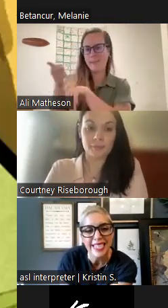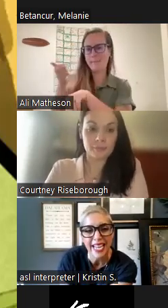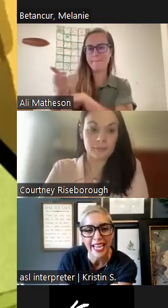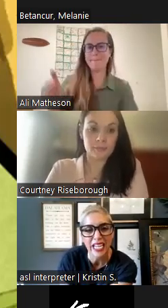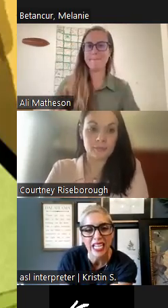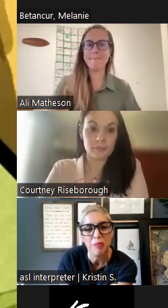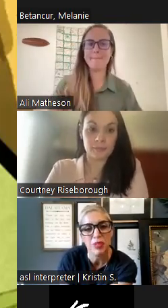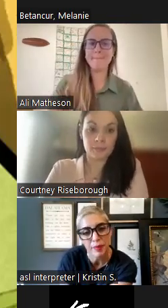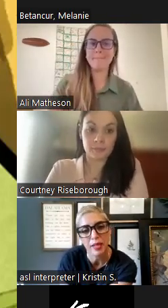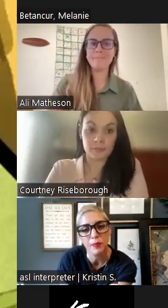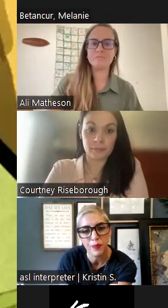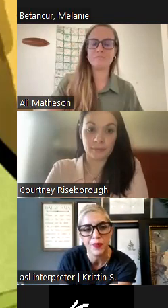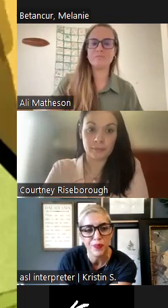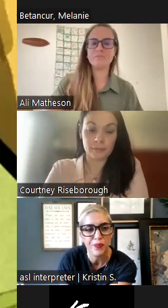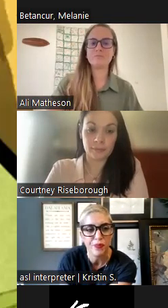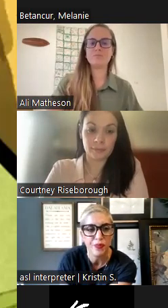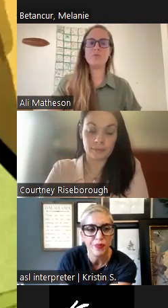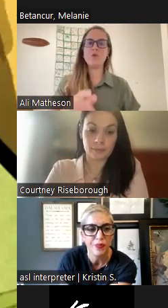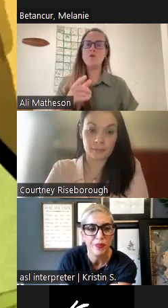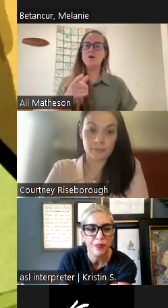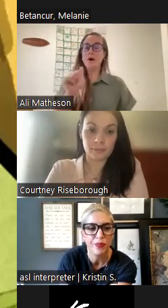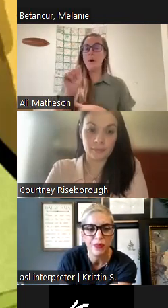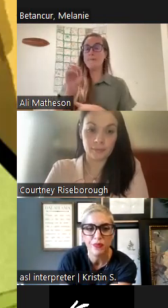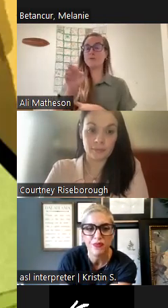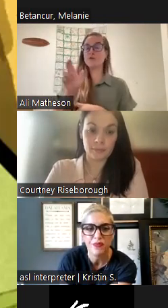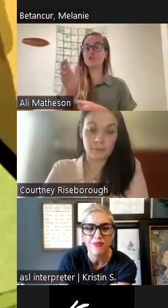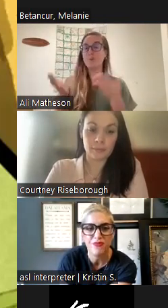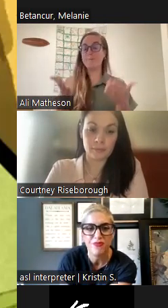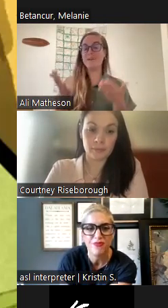Minimizing, denying, and blaming.